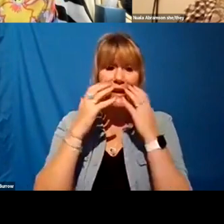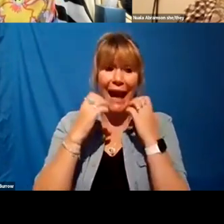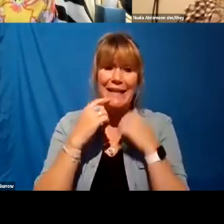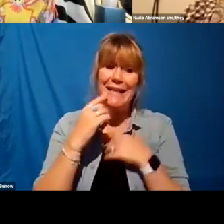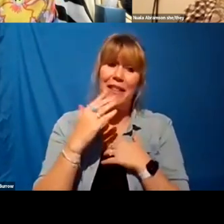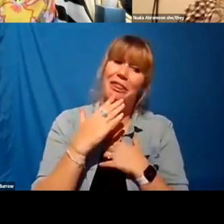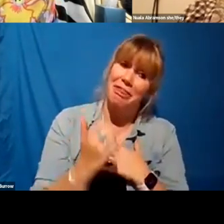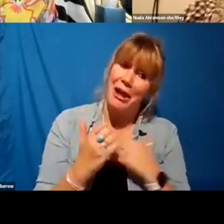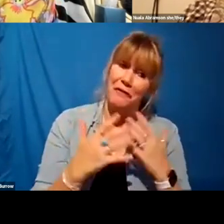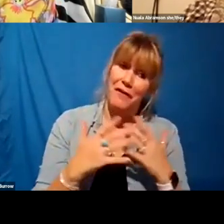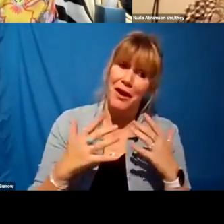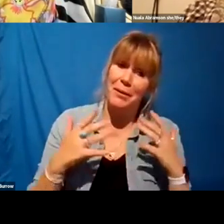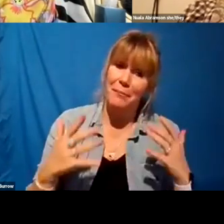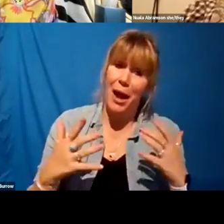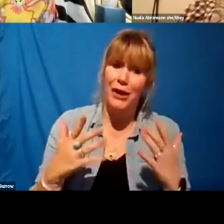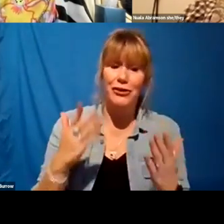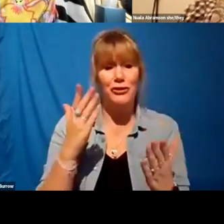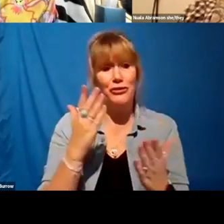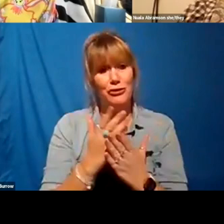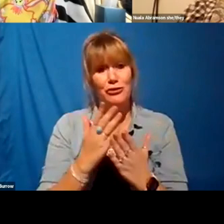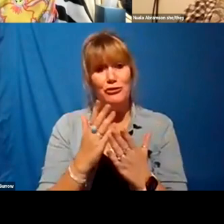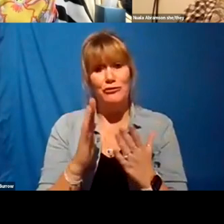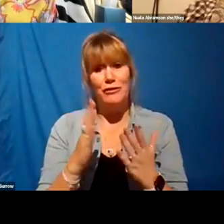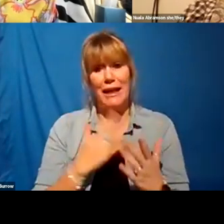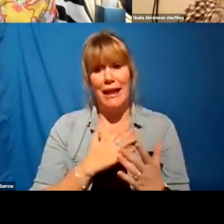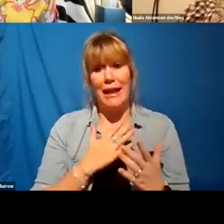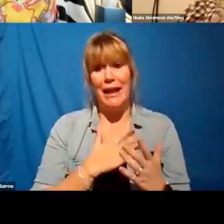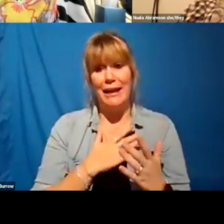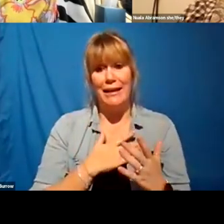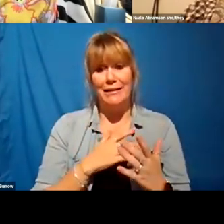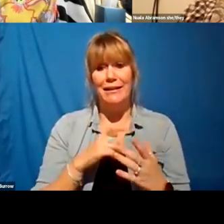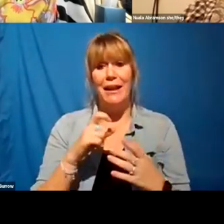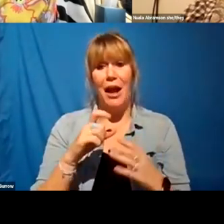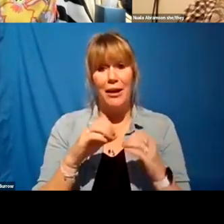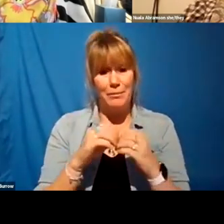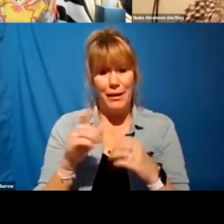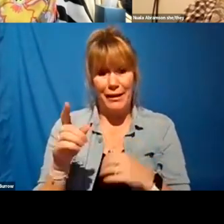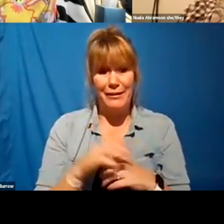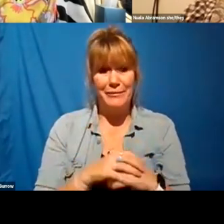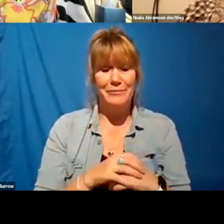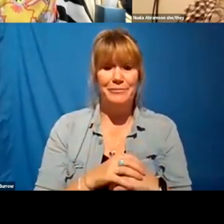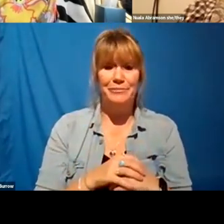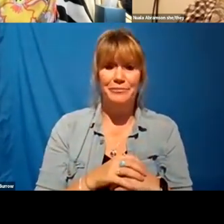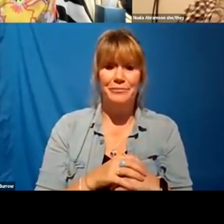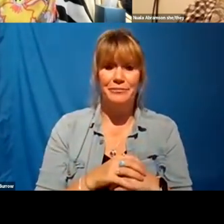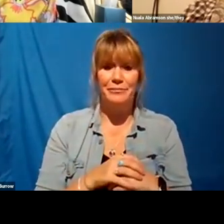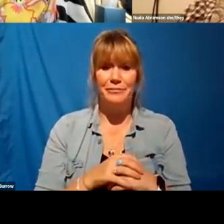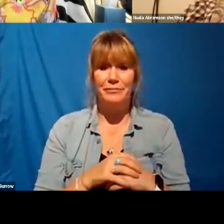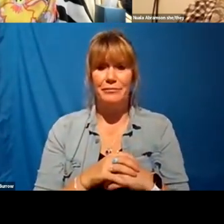much. And he particularly loved the Cardi B. So I'm just going to say good night to everybody